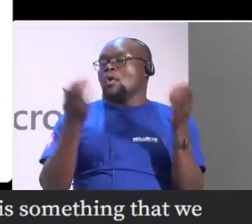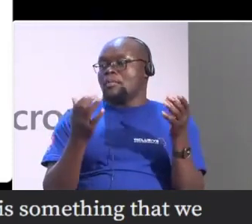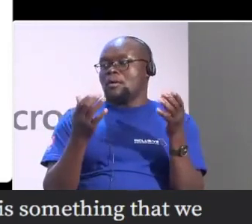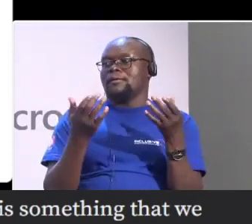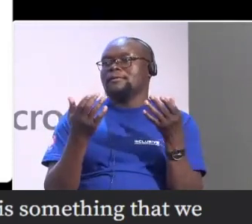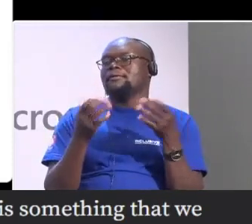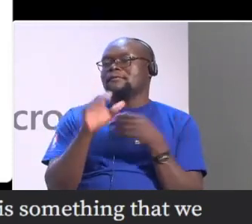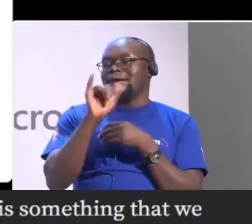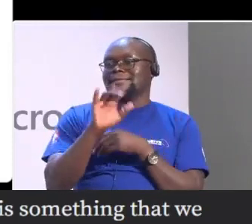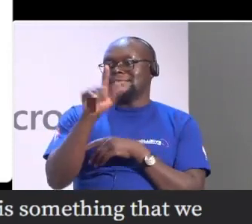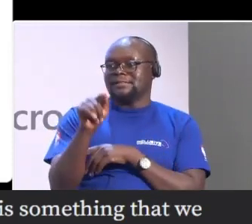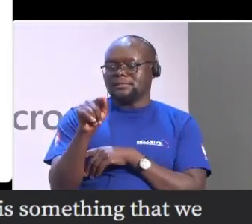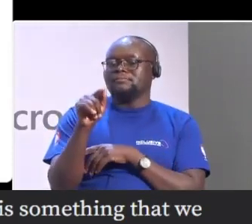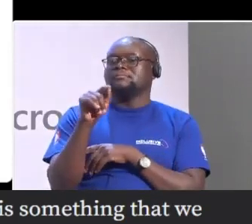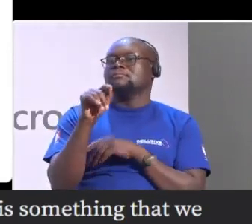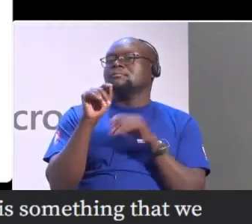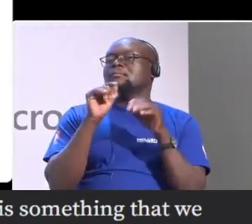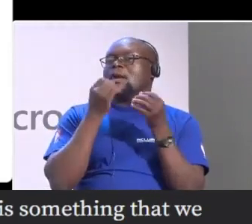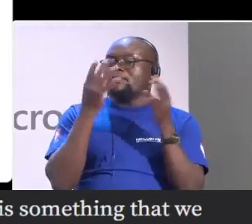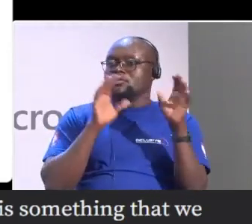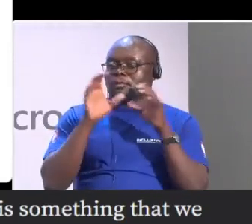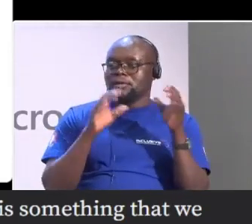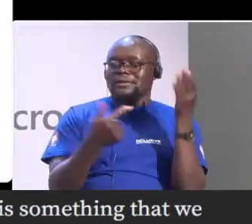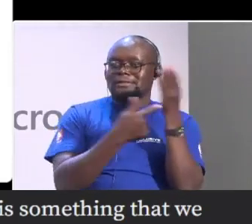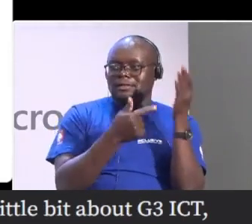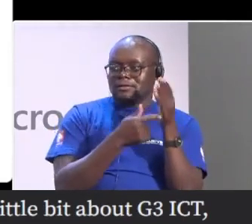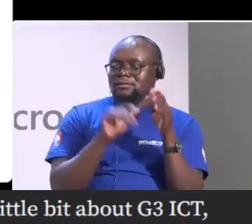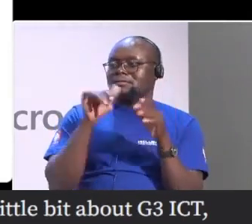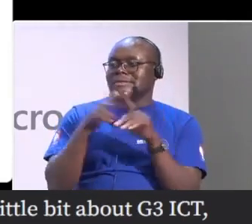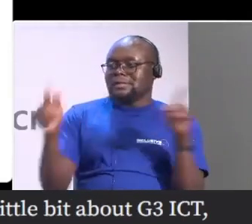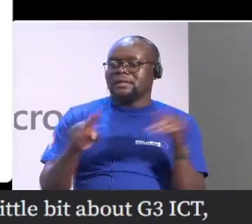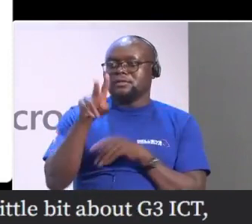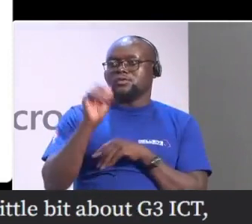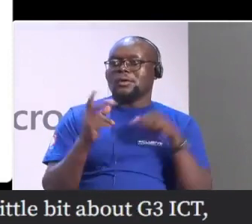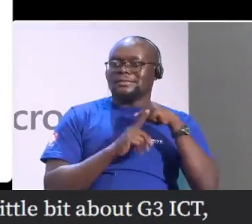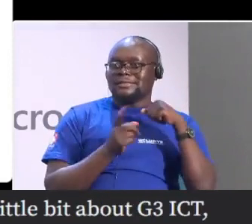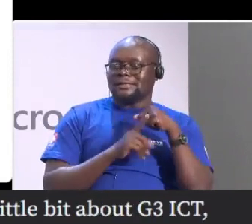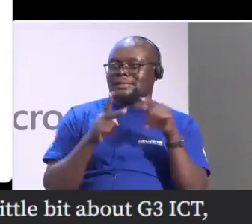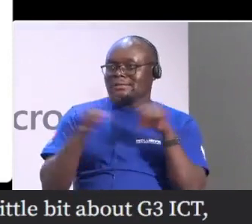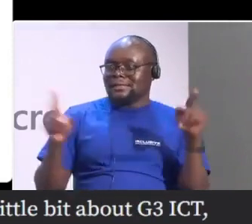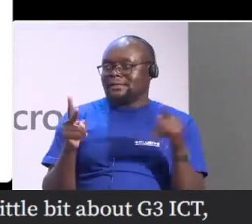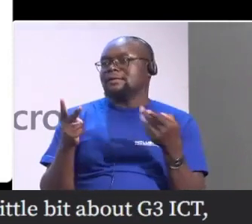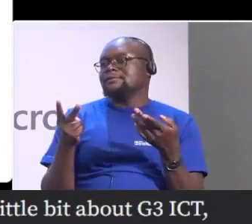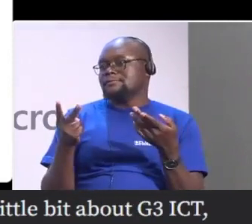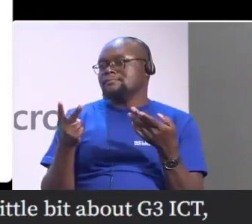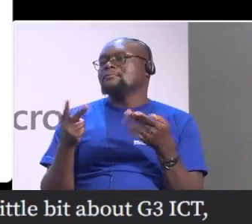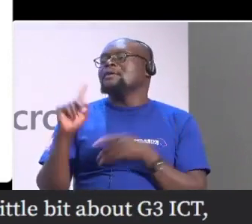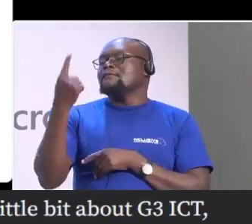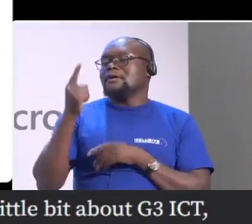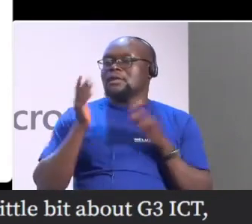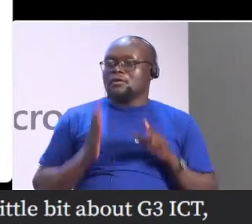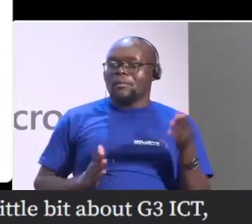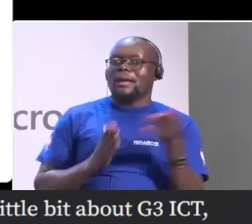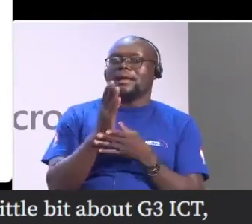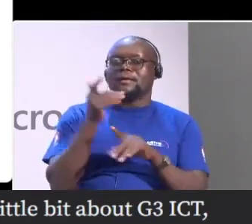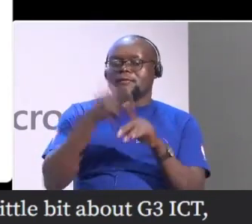ICT, information communication technology. It started in 2006, and it started out of the first human rights treaty